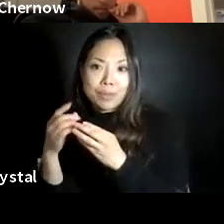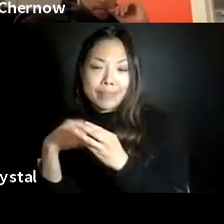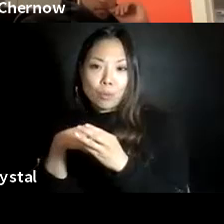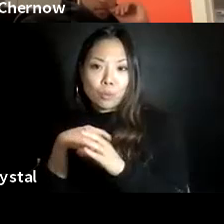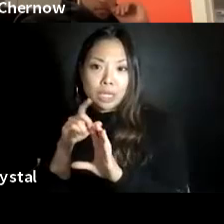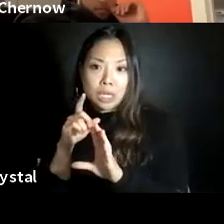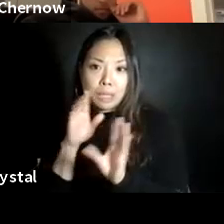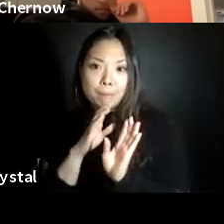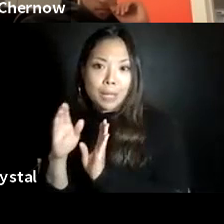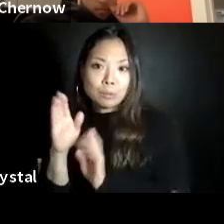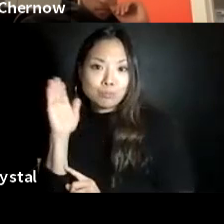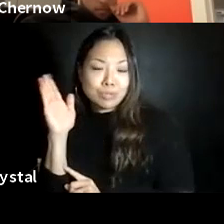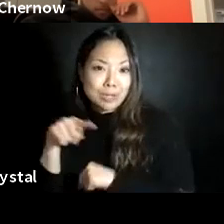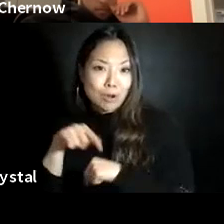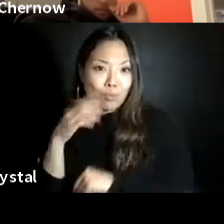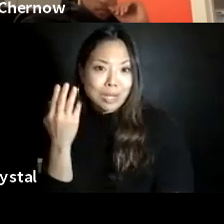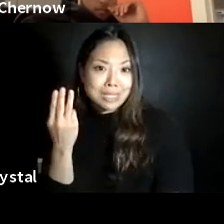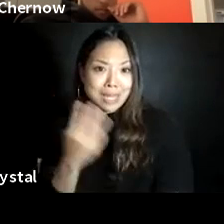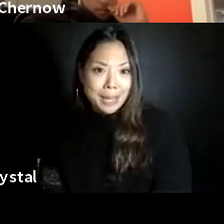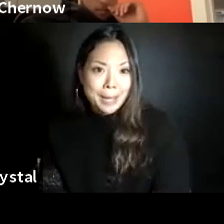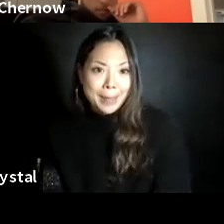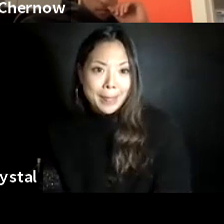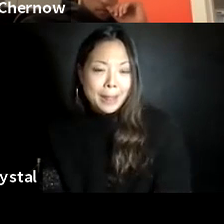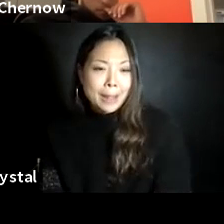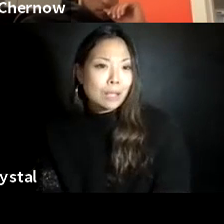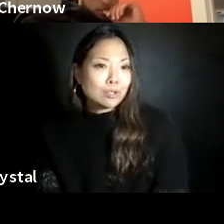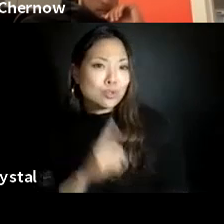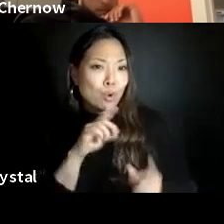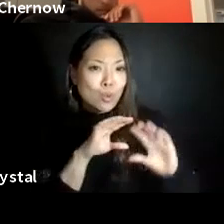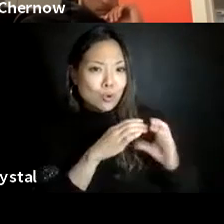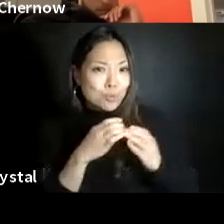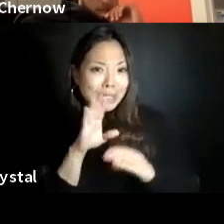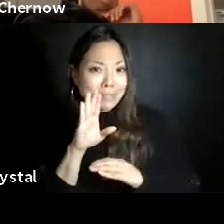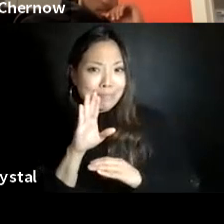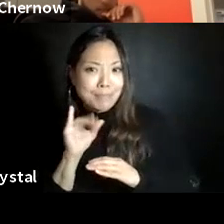Wednesday. So the groupings are either by tier or by census tract?